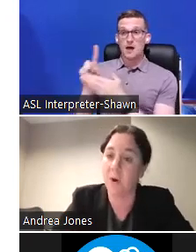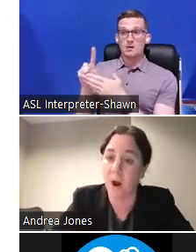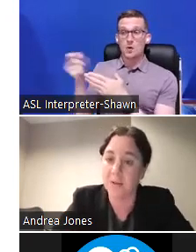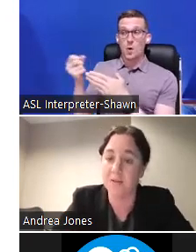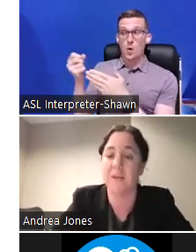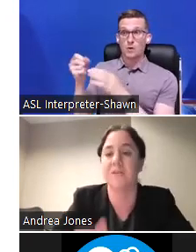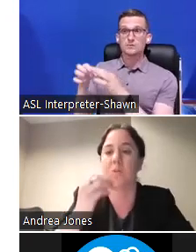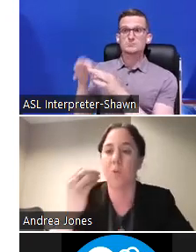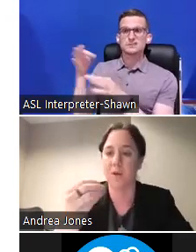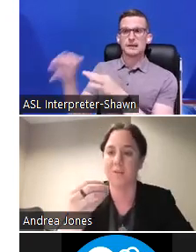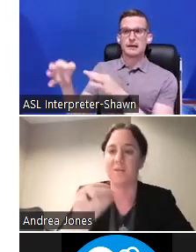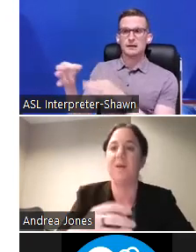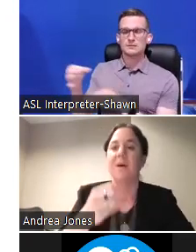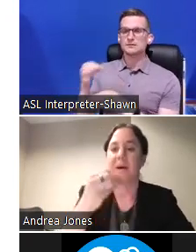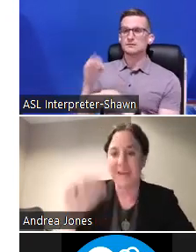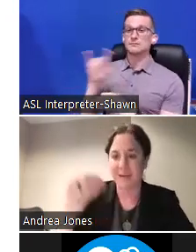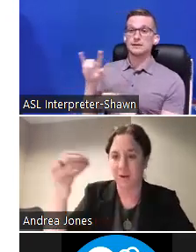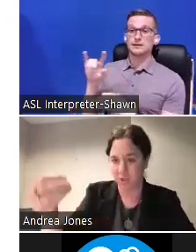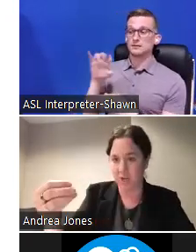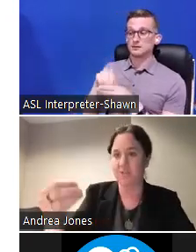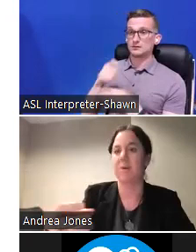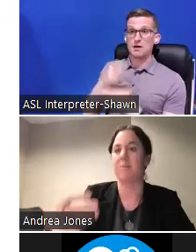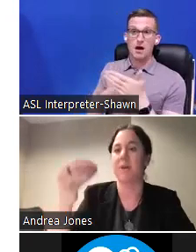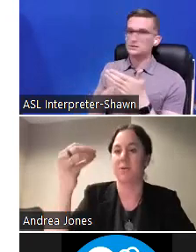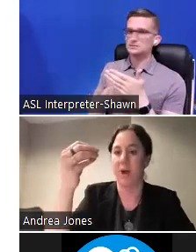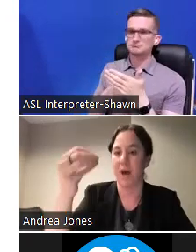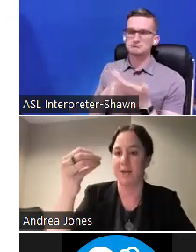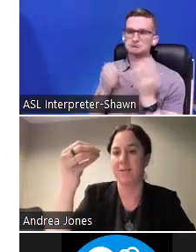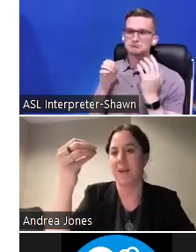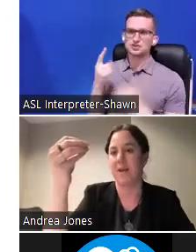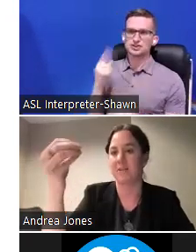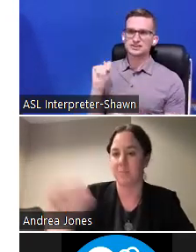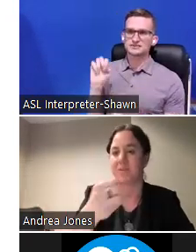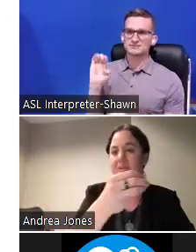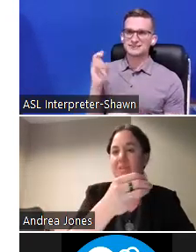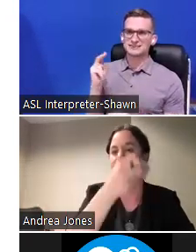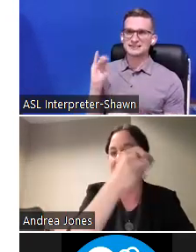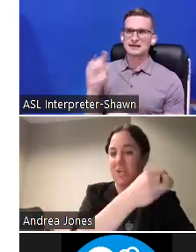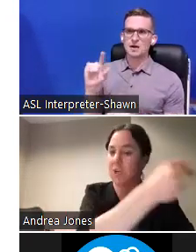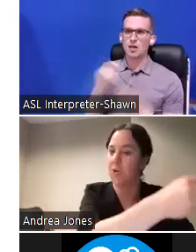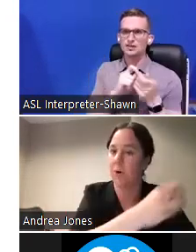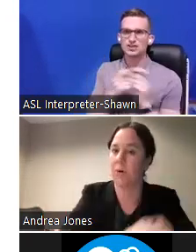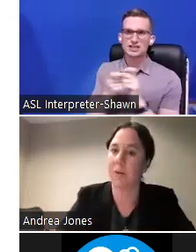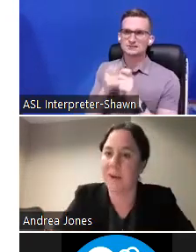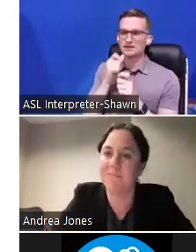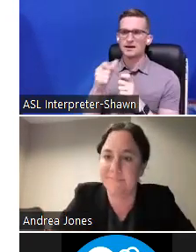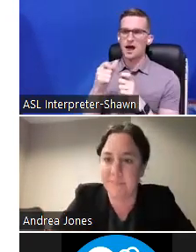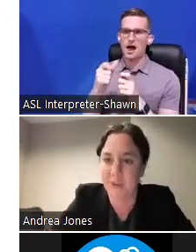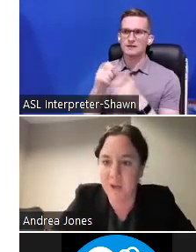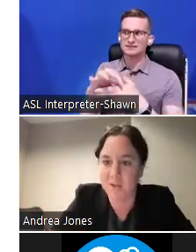no cost because it was a technical adjustment bill, not a substantive additional